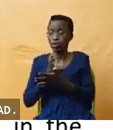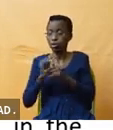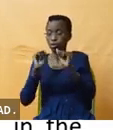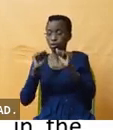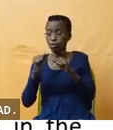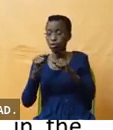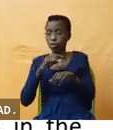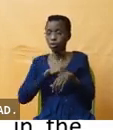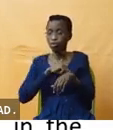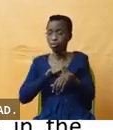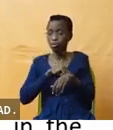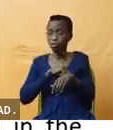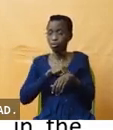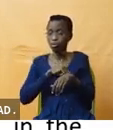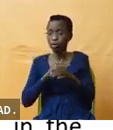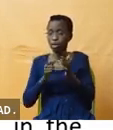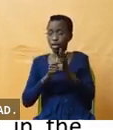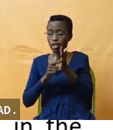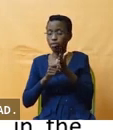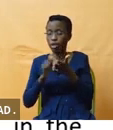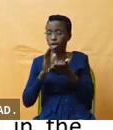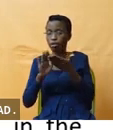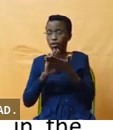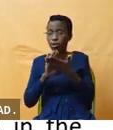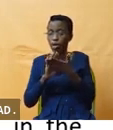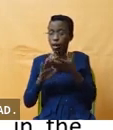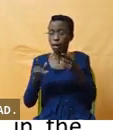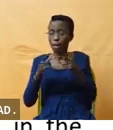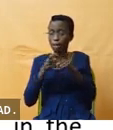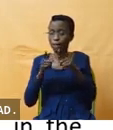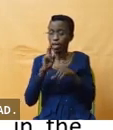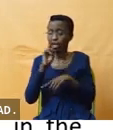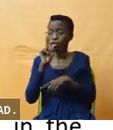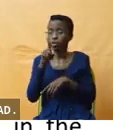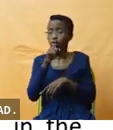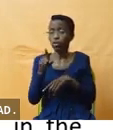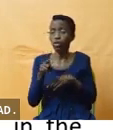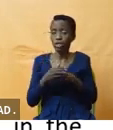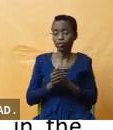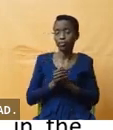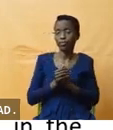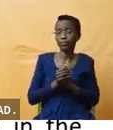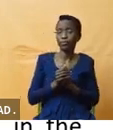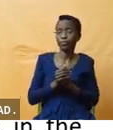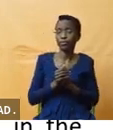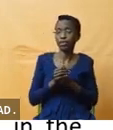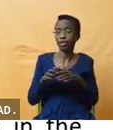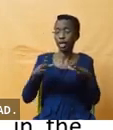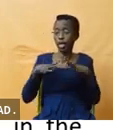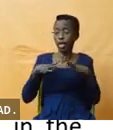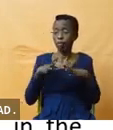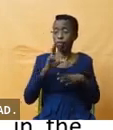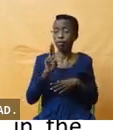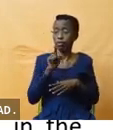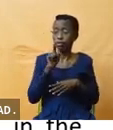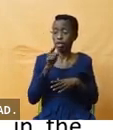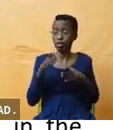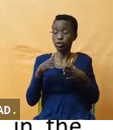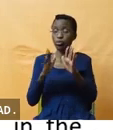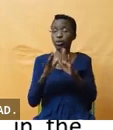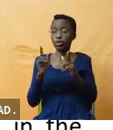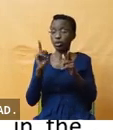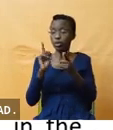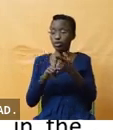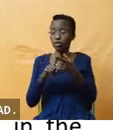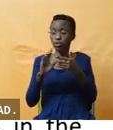in instances of emergency, it is misused, So people use this method to give